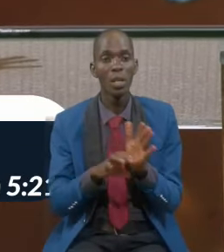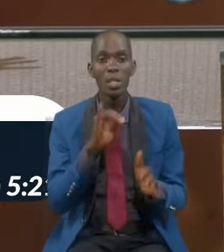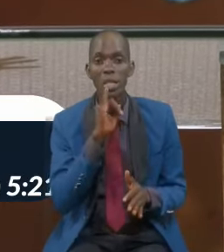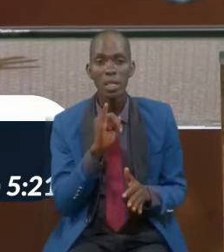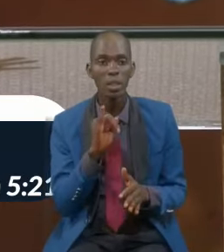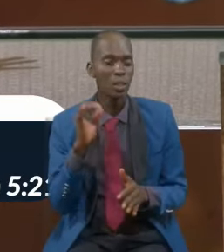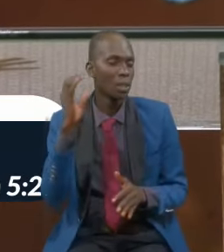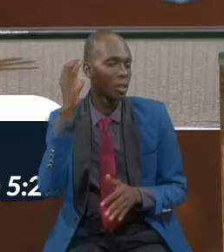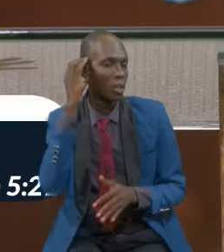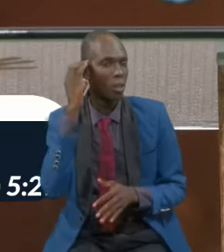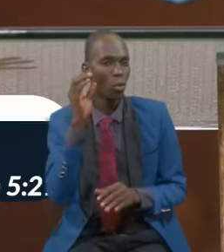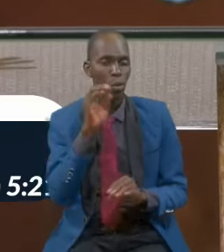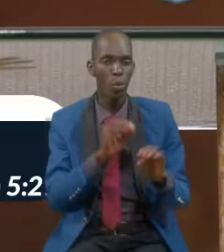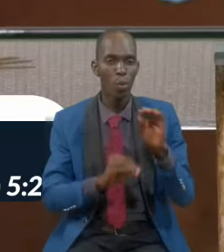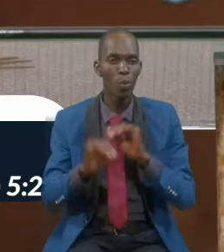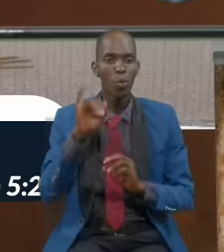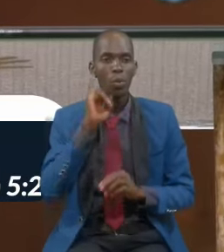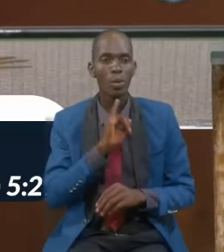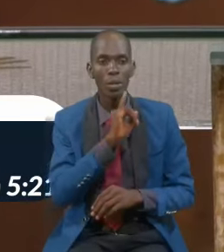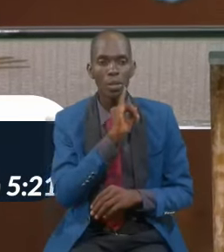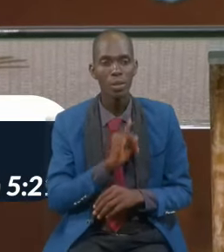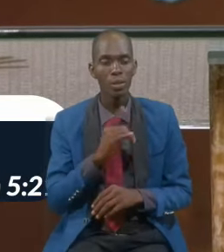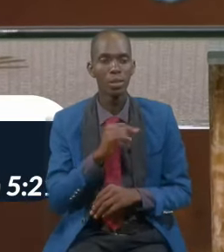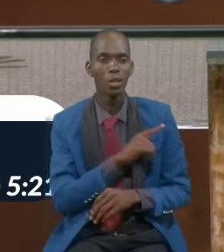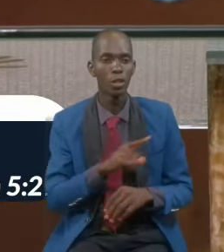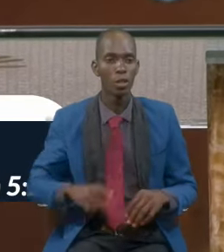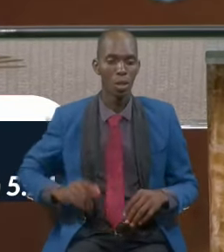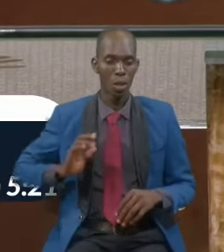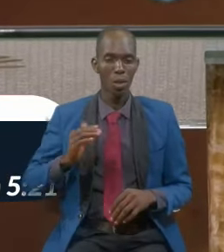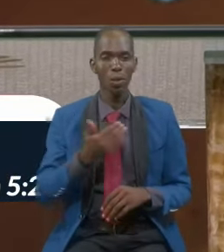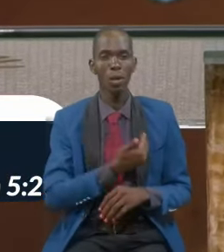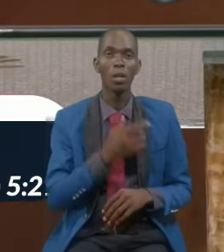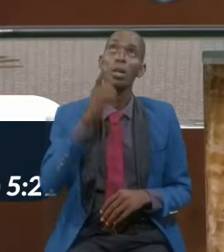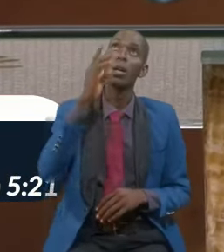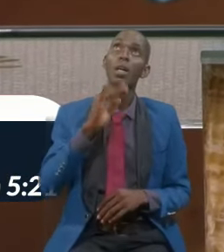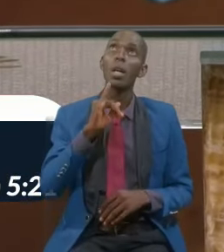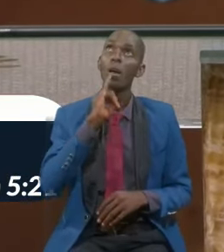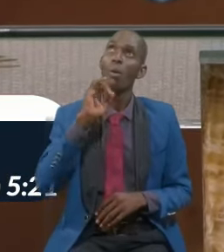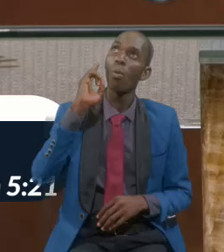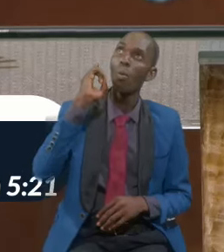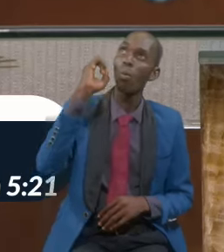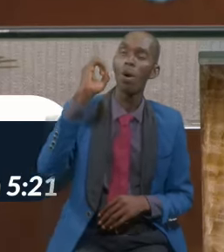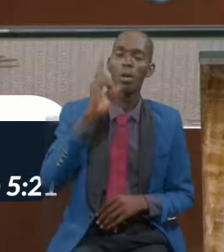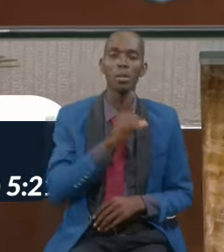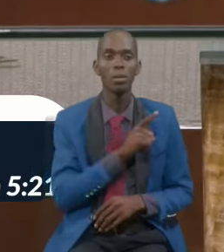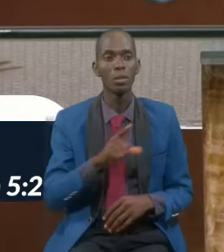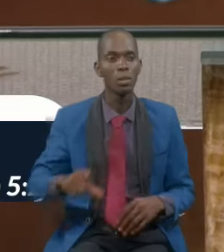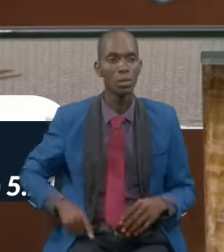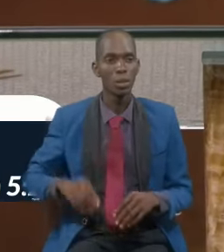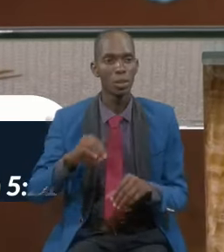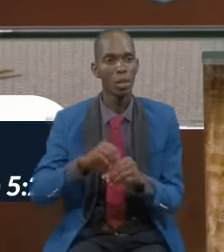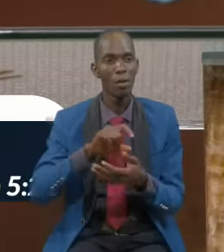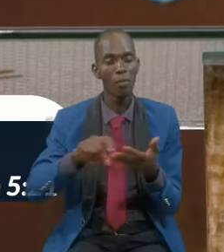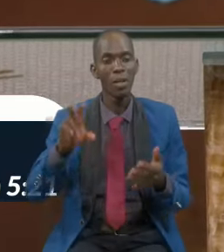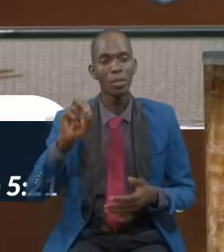is here, O Israel, the Lord our God is one Lord. Verse 30,